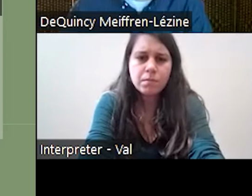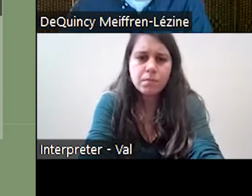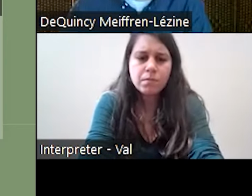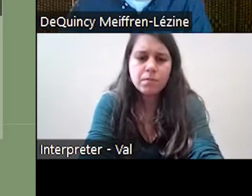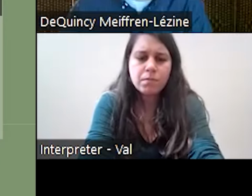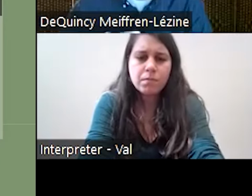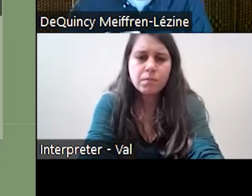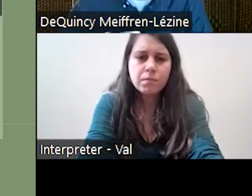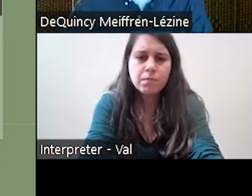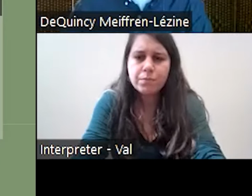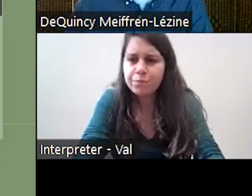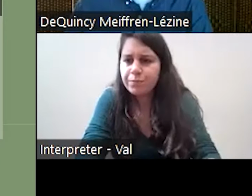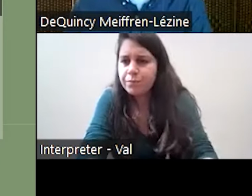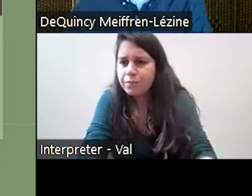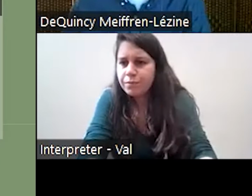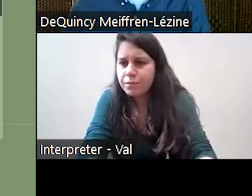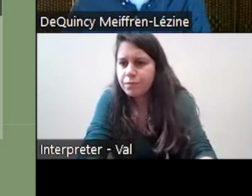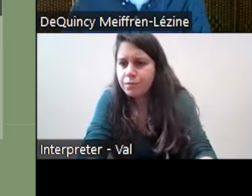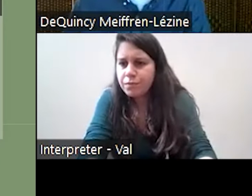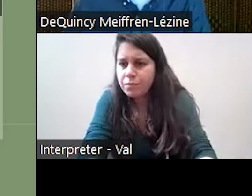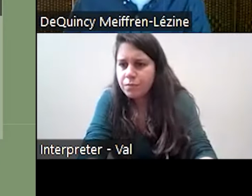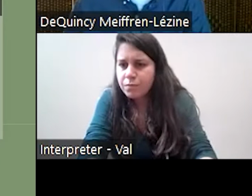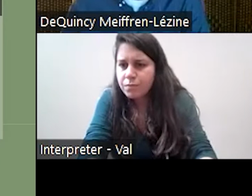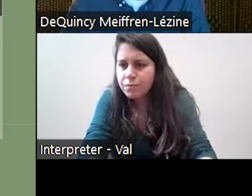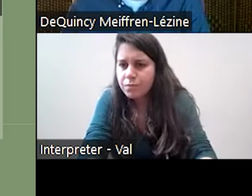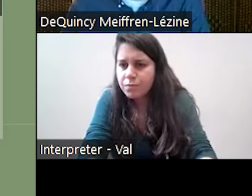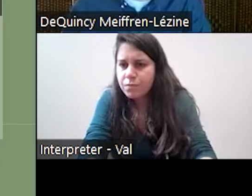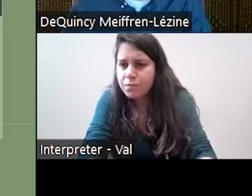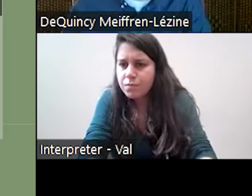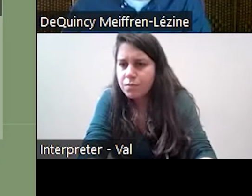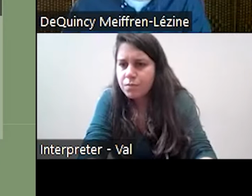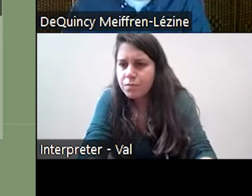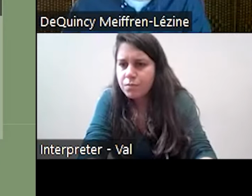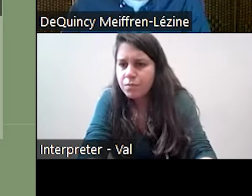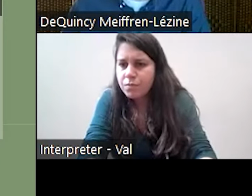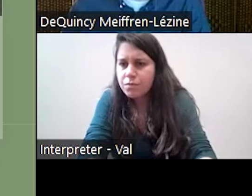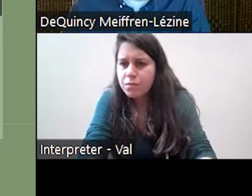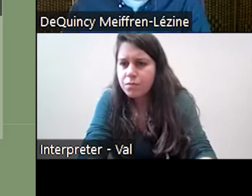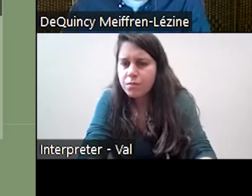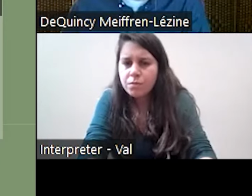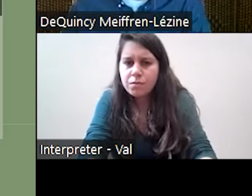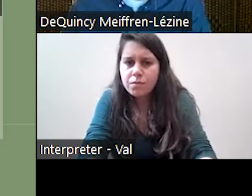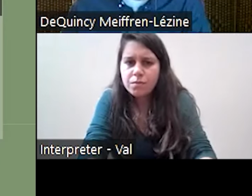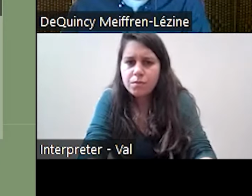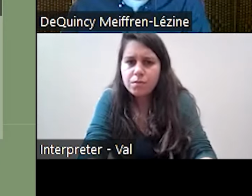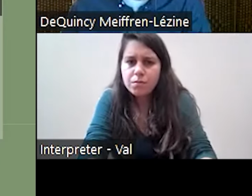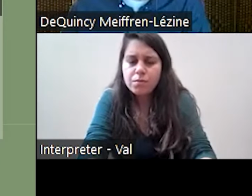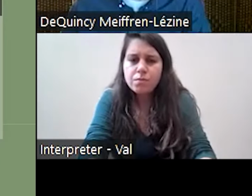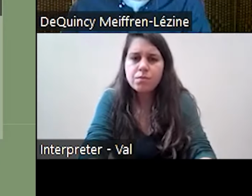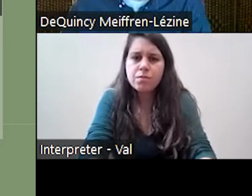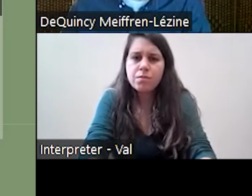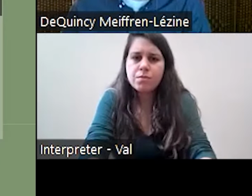of recovery. And a lot of times that has been considered kind of the ideal for people to